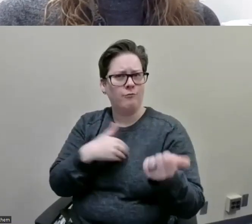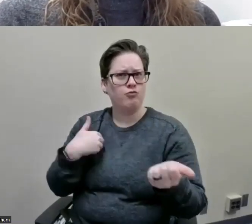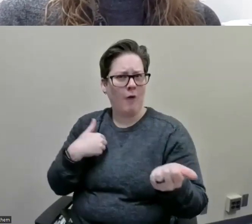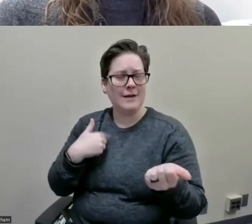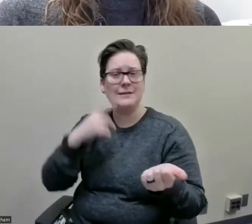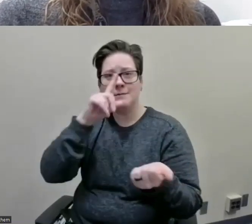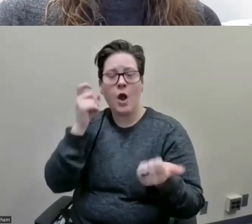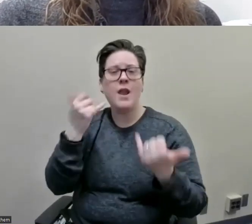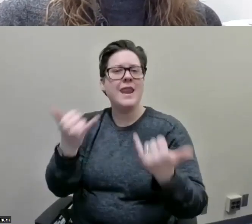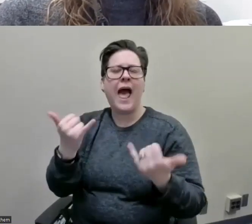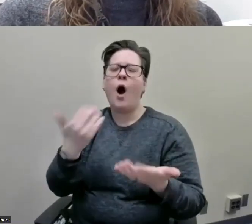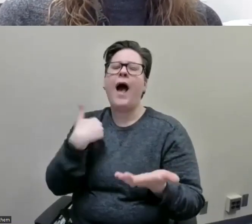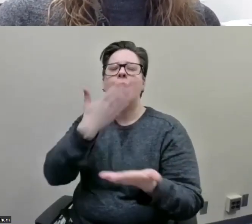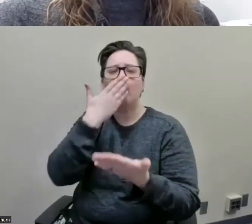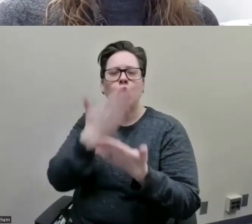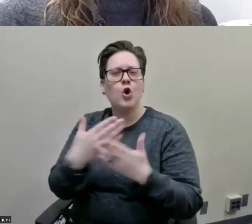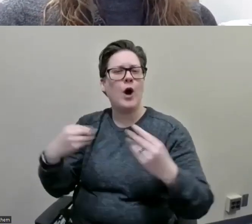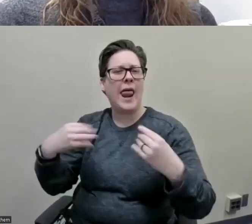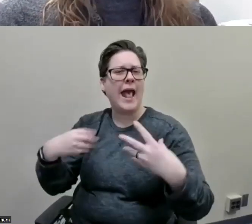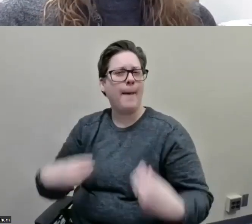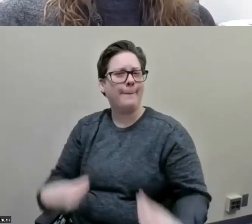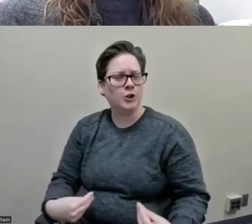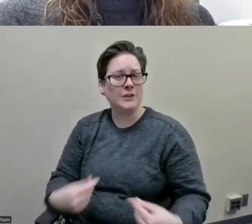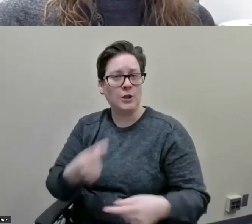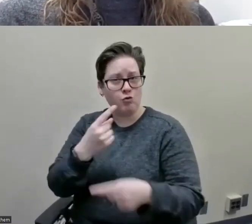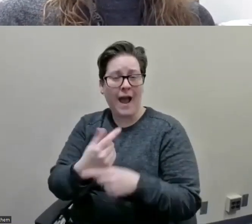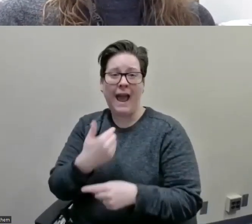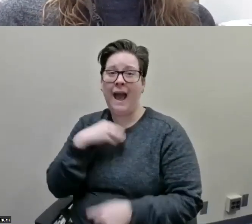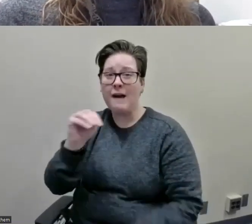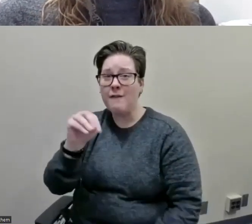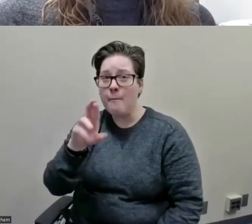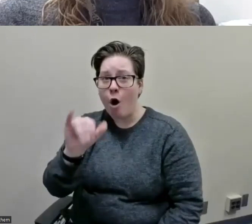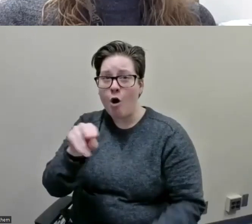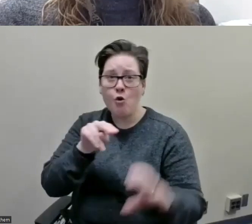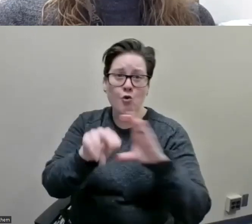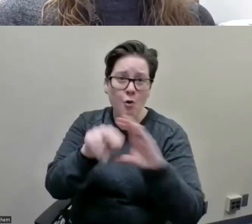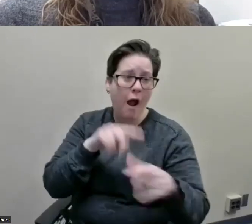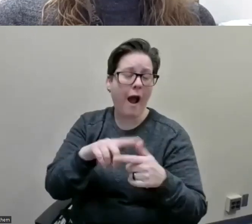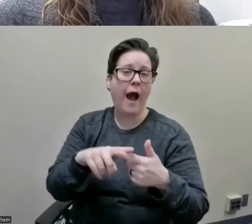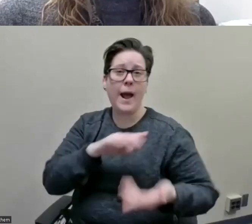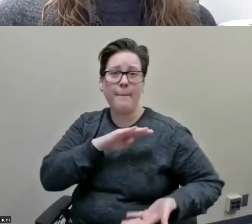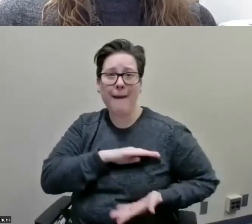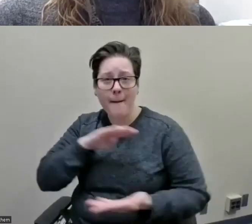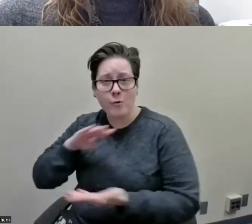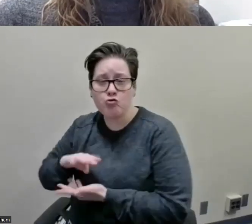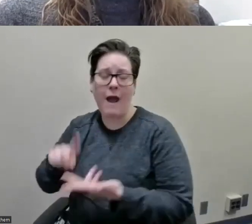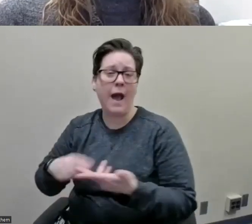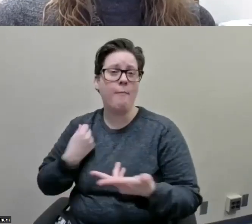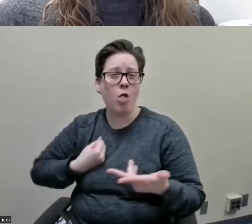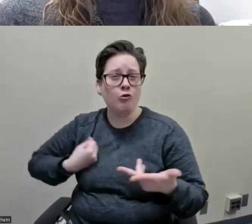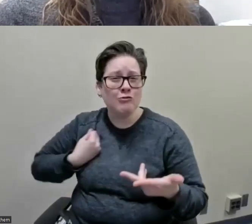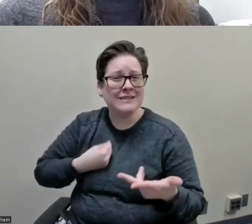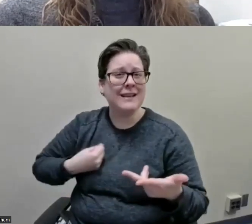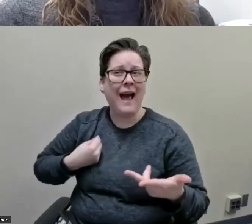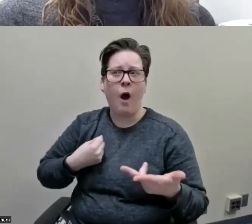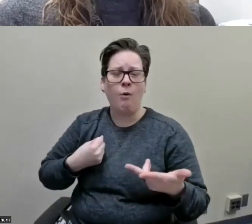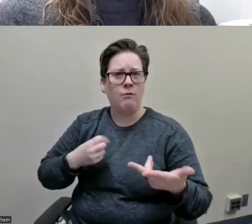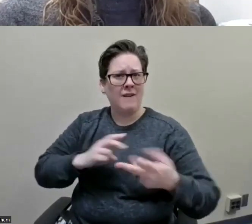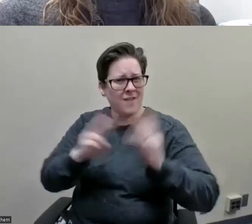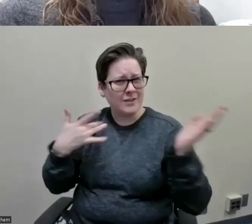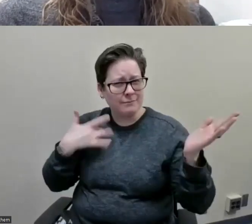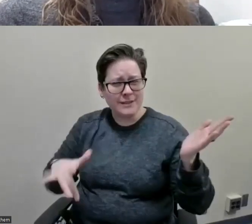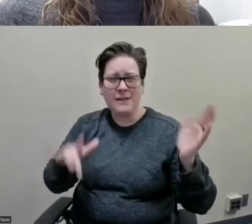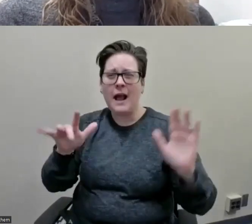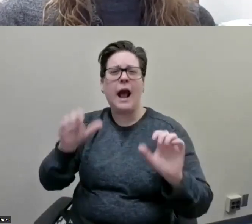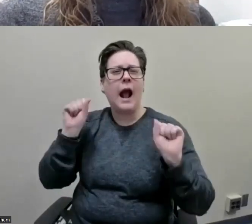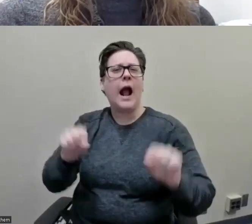good imaging for breast cancer, right? We have breast MRIs, we have mammograms, we have ultrasounds. These are very sensitive, specific. We can catch